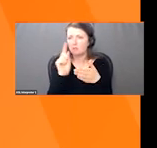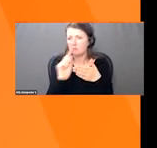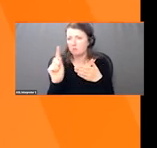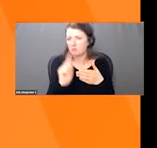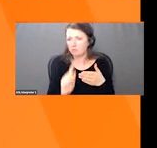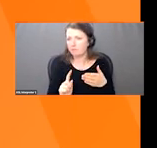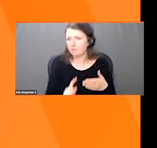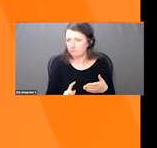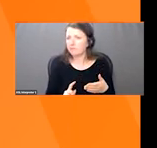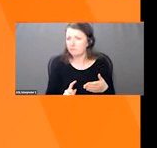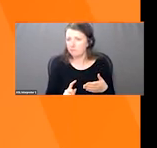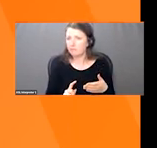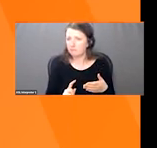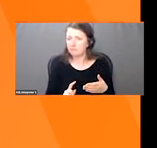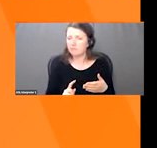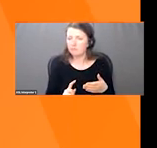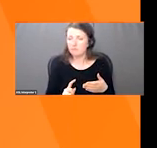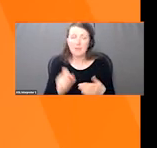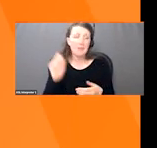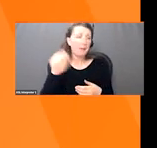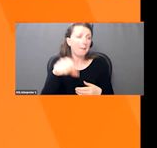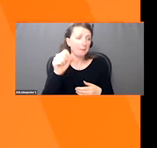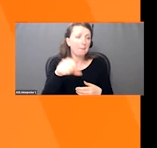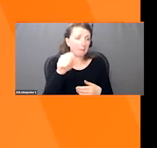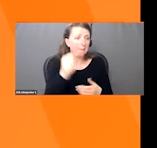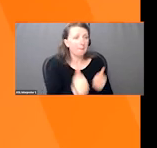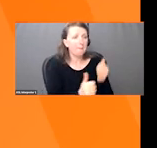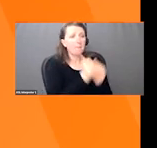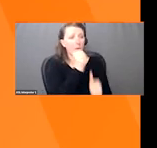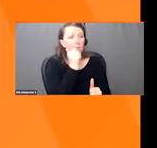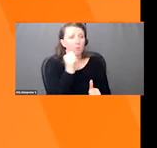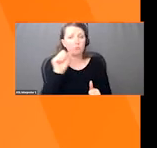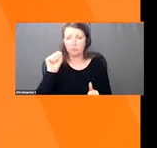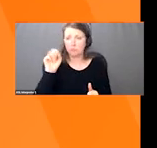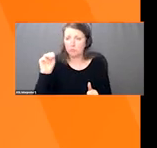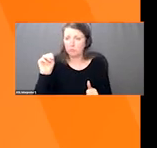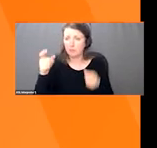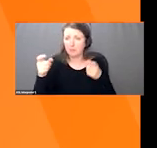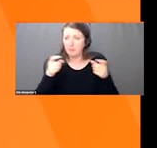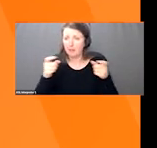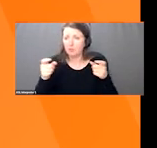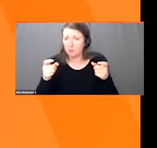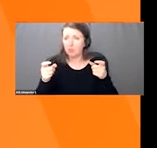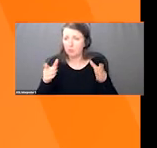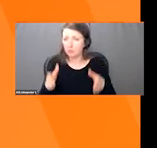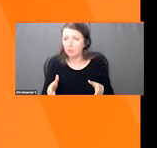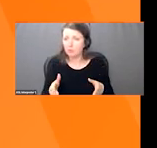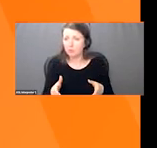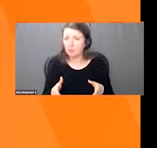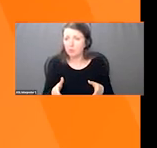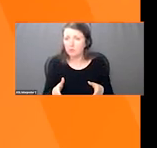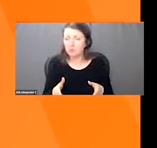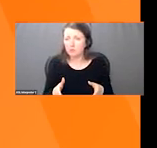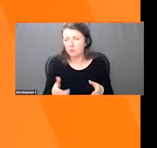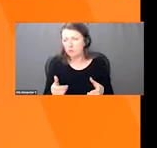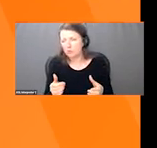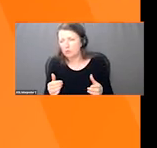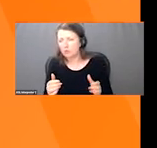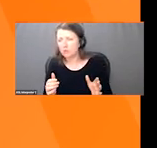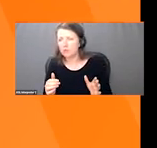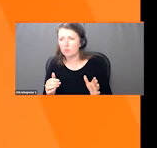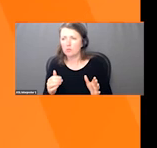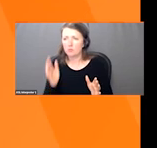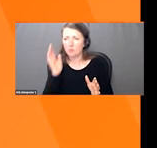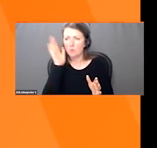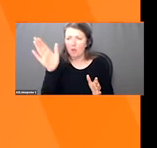deliverables. That's what most social media managers will do. They'll say, great, they're trying to create like what that